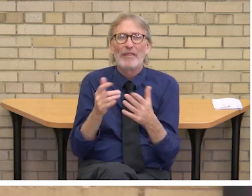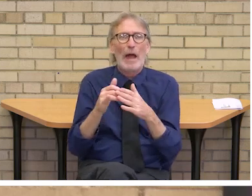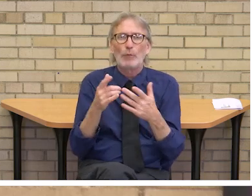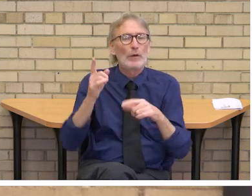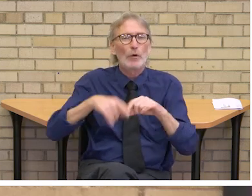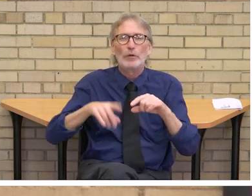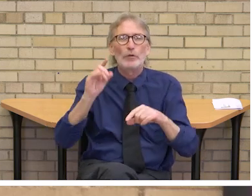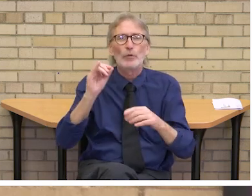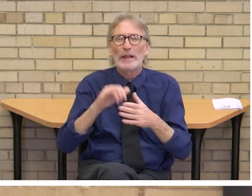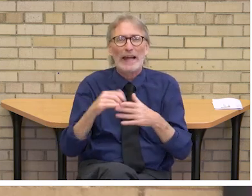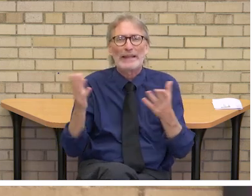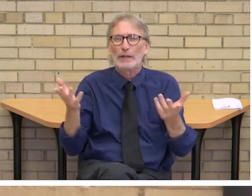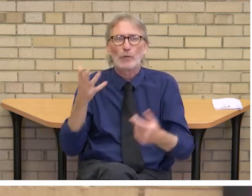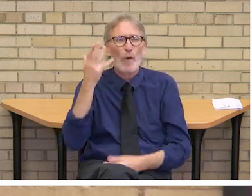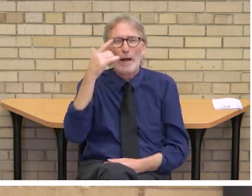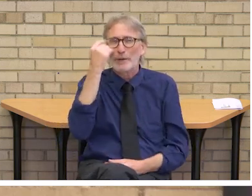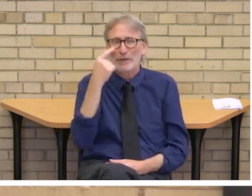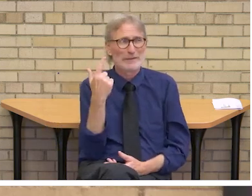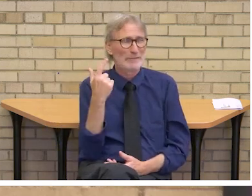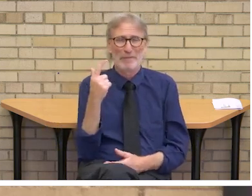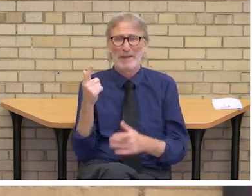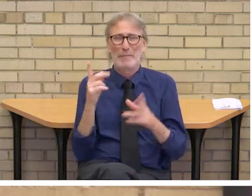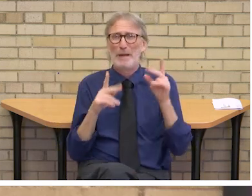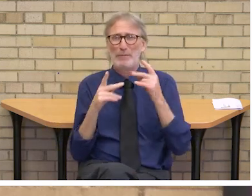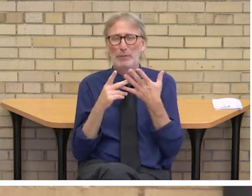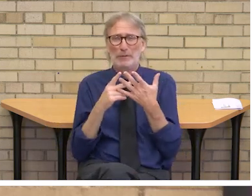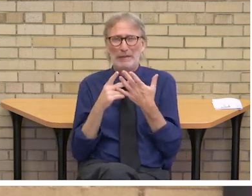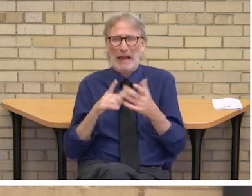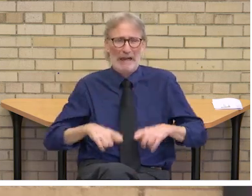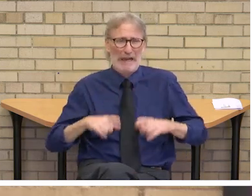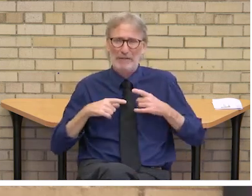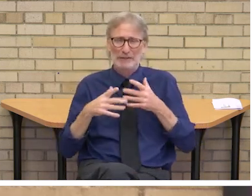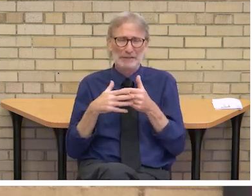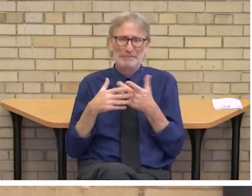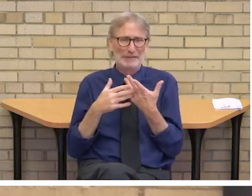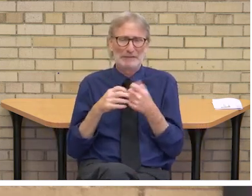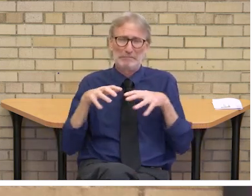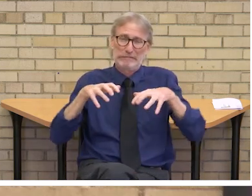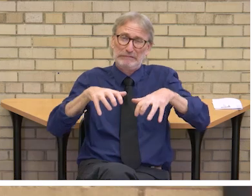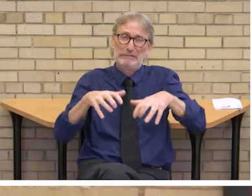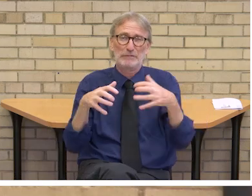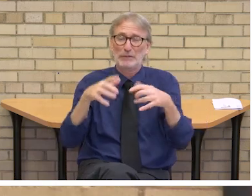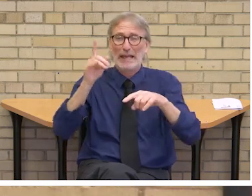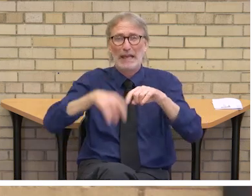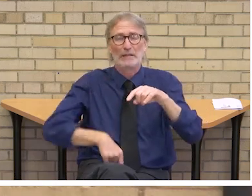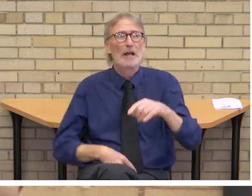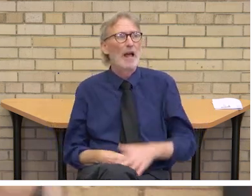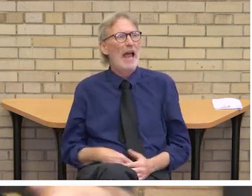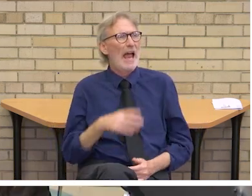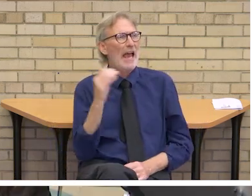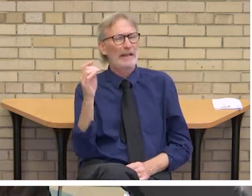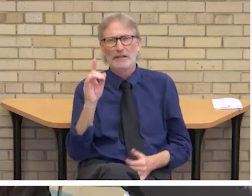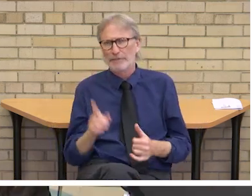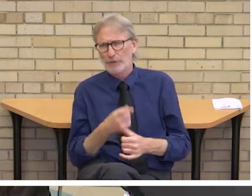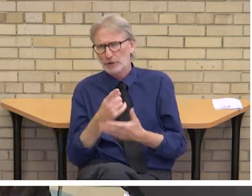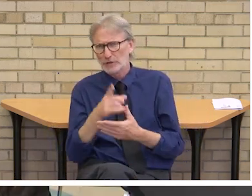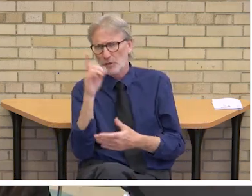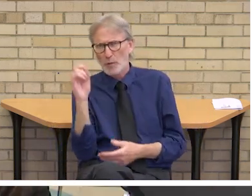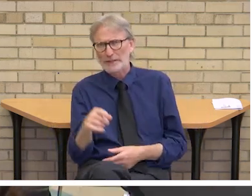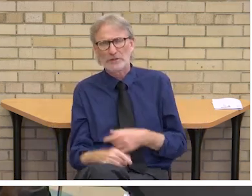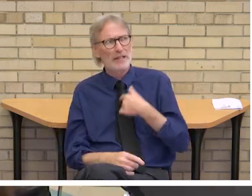here. For one, just how dense the neighborhood is around it, and yeah. And for the first question, I'm going to defer